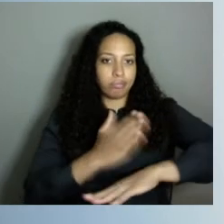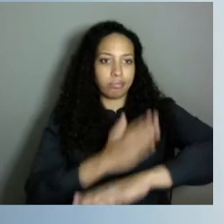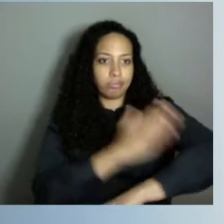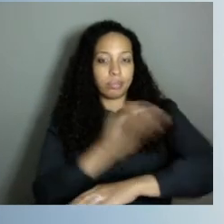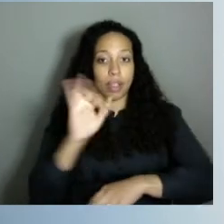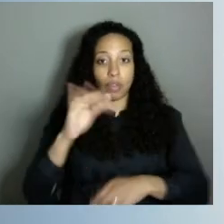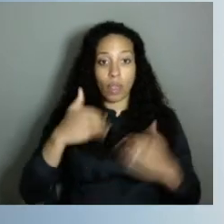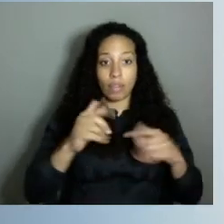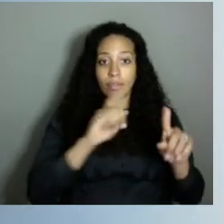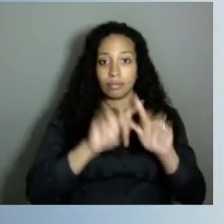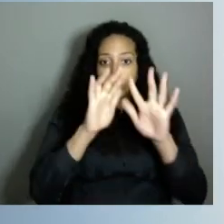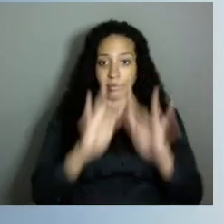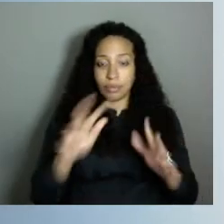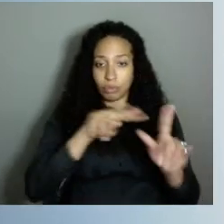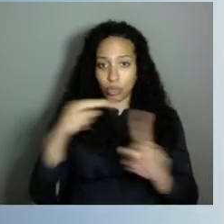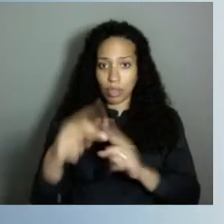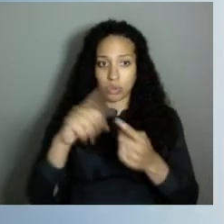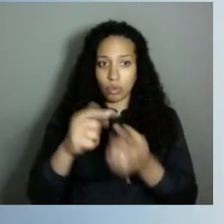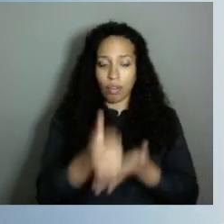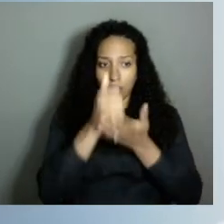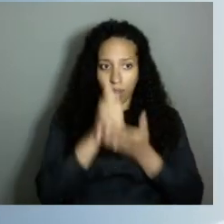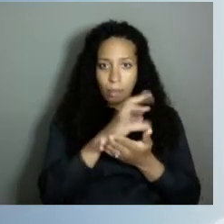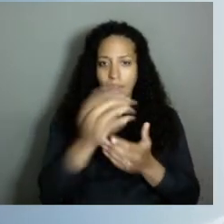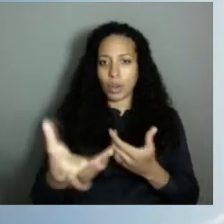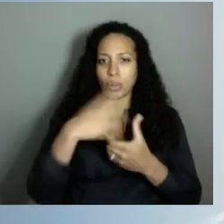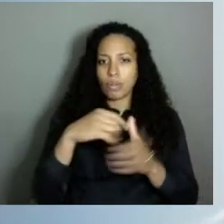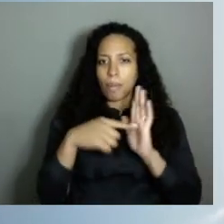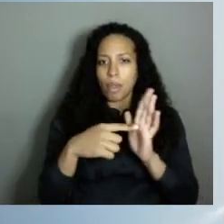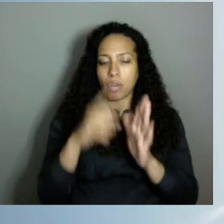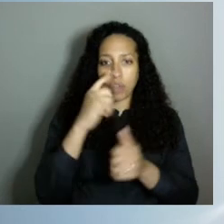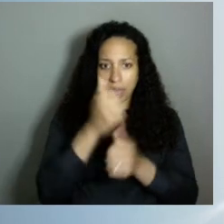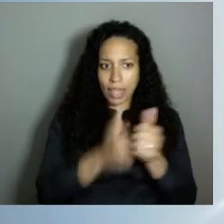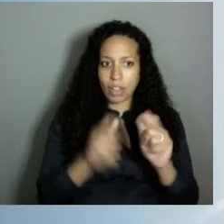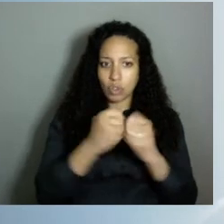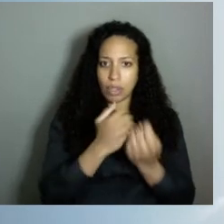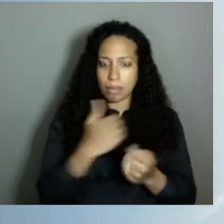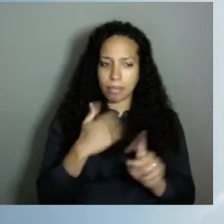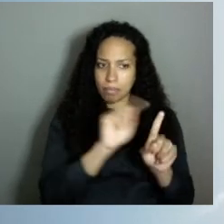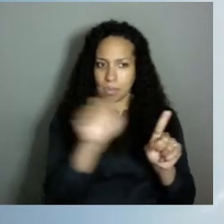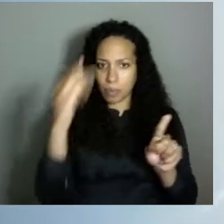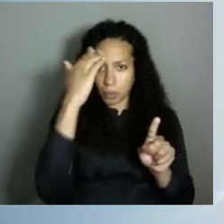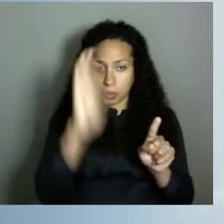the solution and an inclusive model for each team member to know that their input is valued and acted upon.